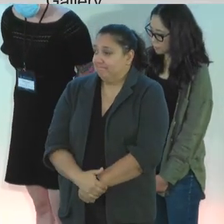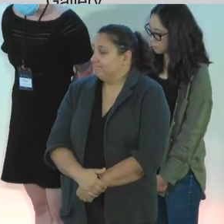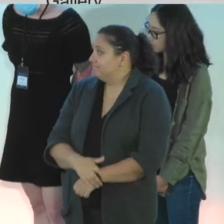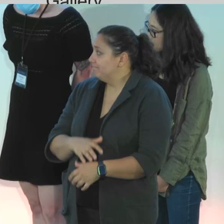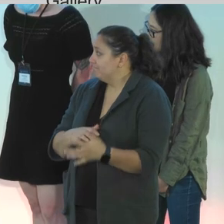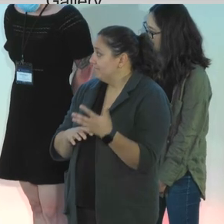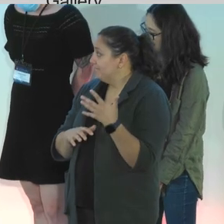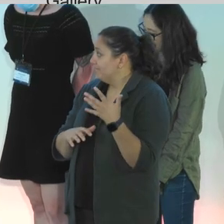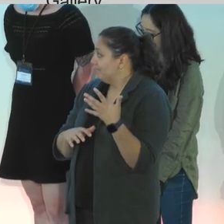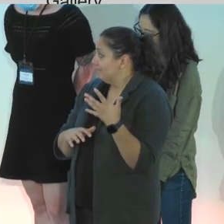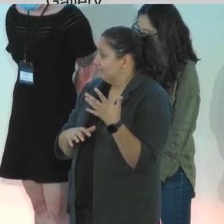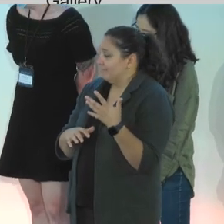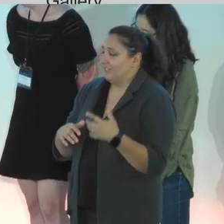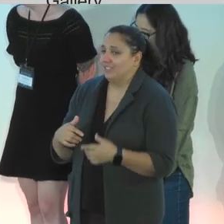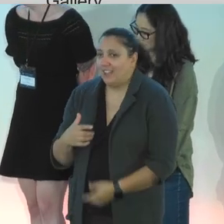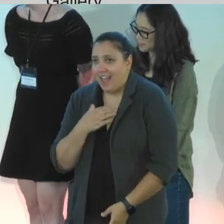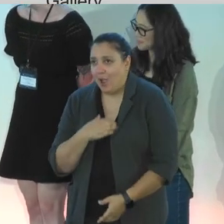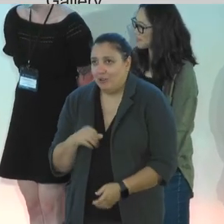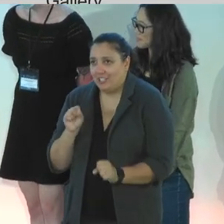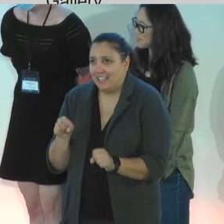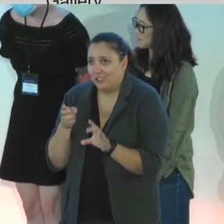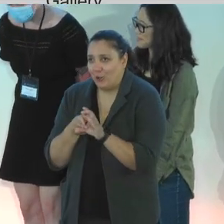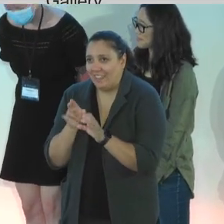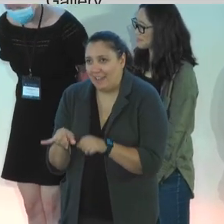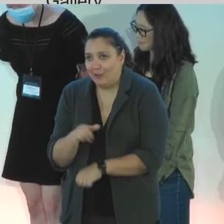I kind of want to be in that one, but I'm Liz Hyman.